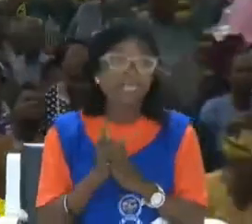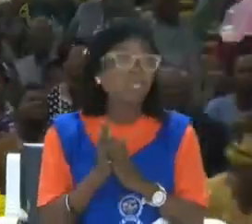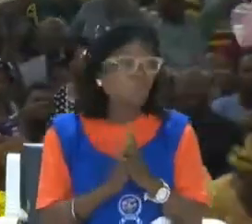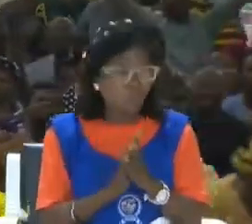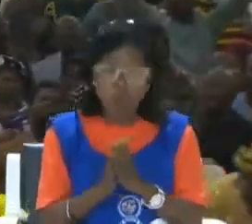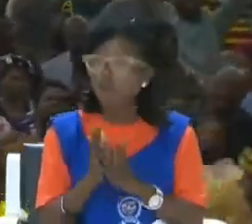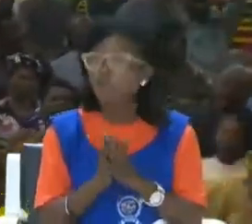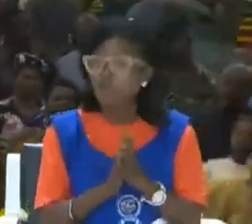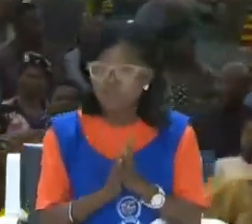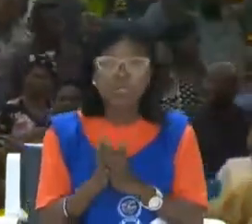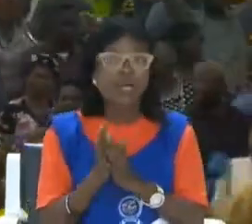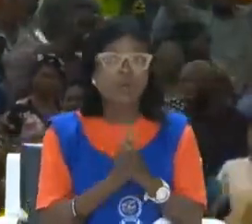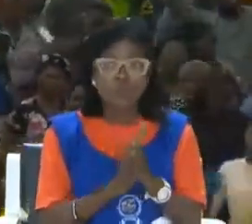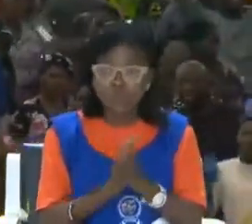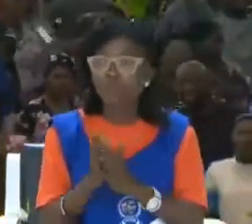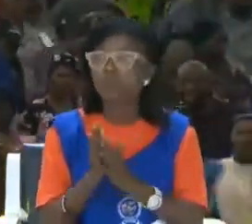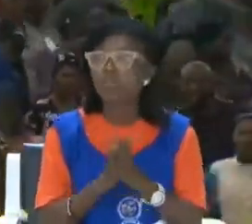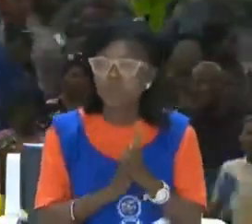Thank you.